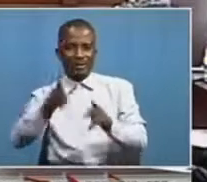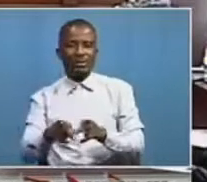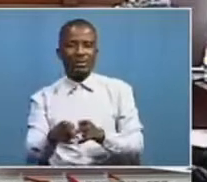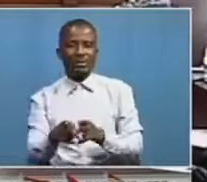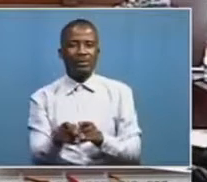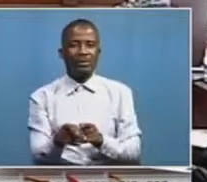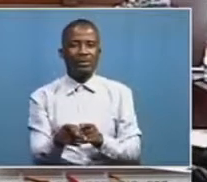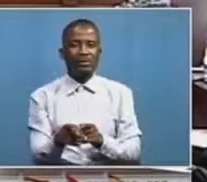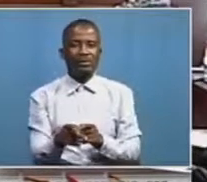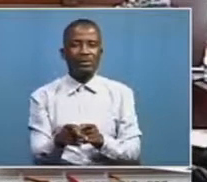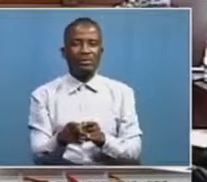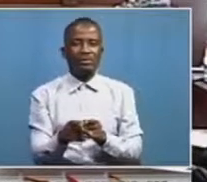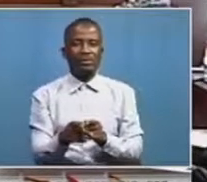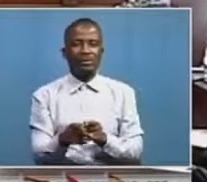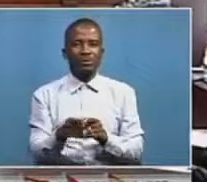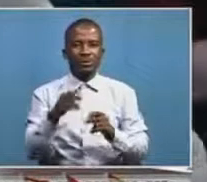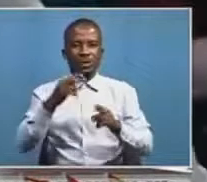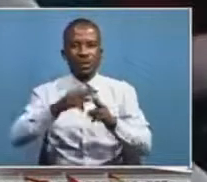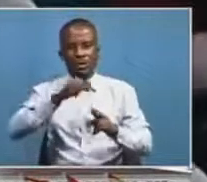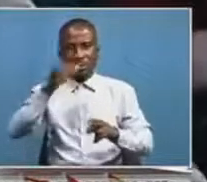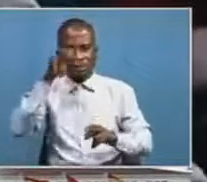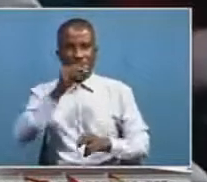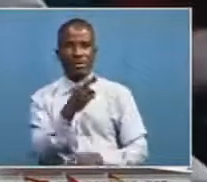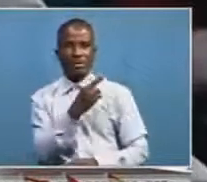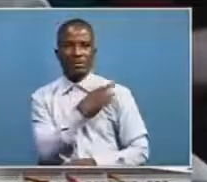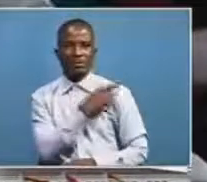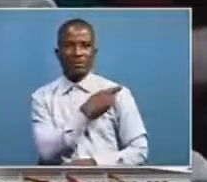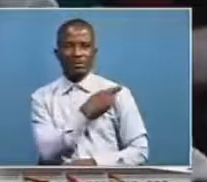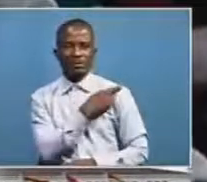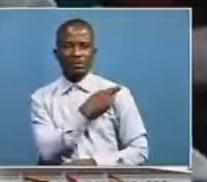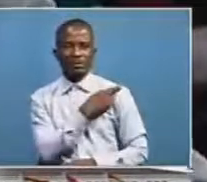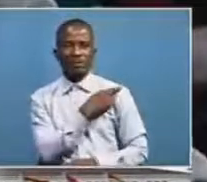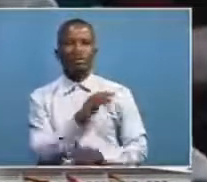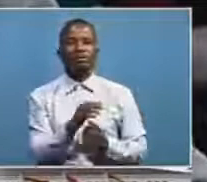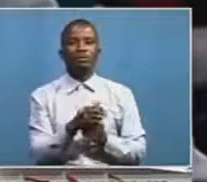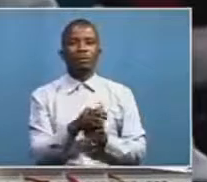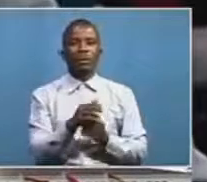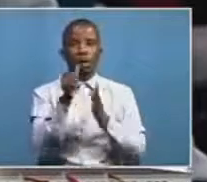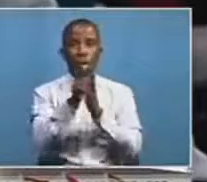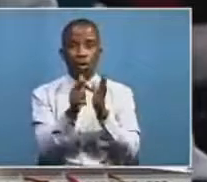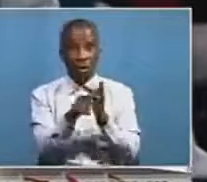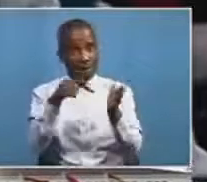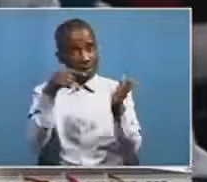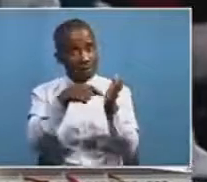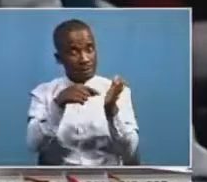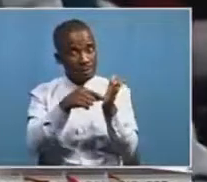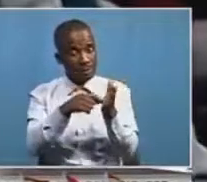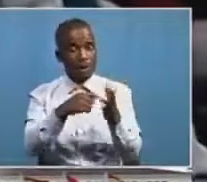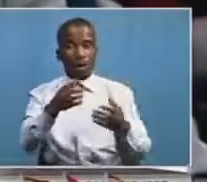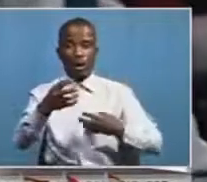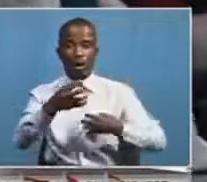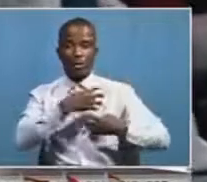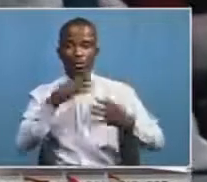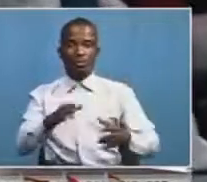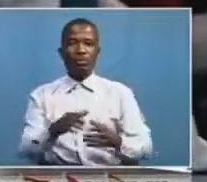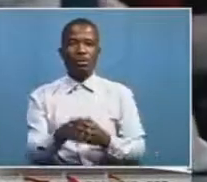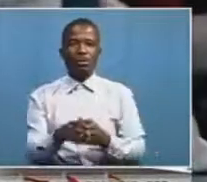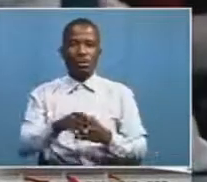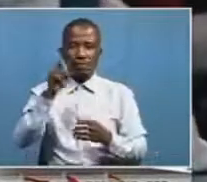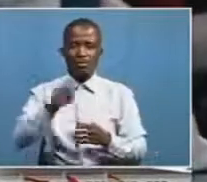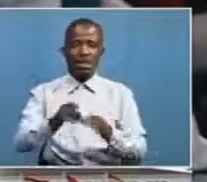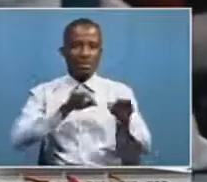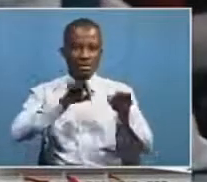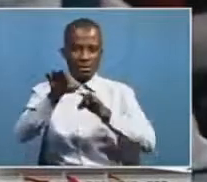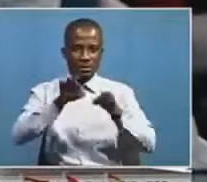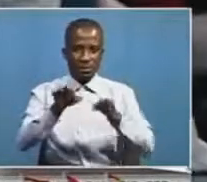Mr. Robert Joseph Mertel Nunu, PW3. Under the law, the petitioner is not bound to testify